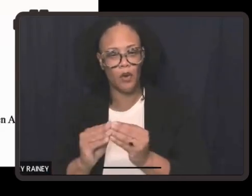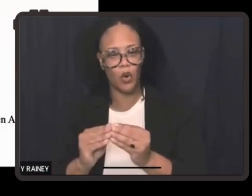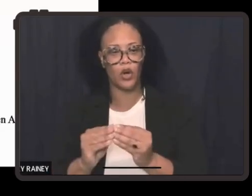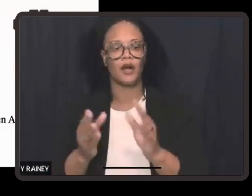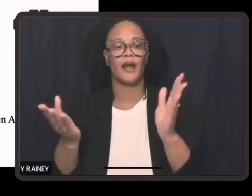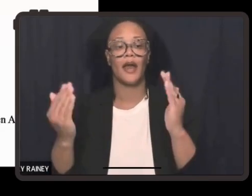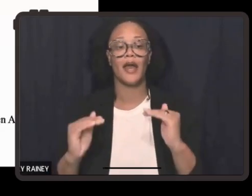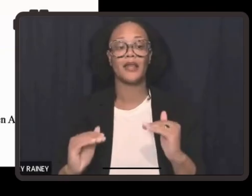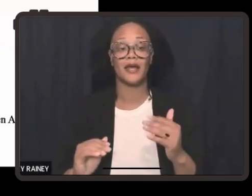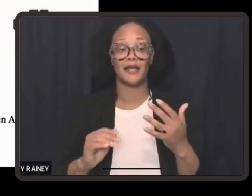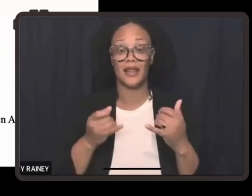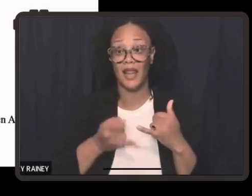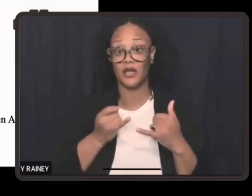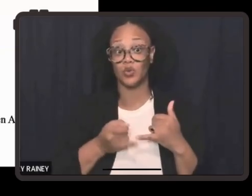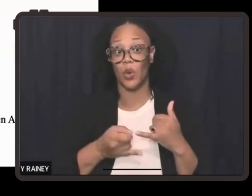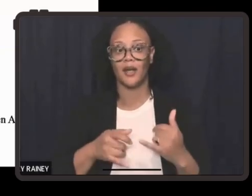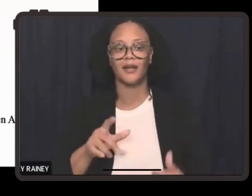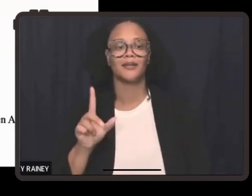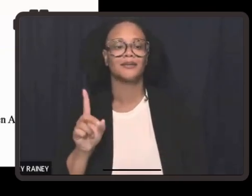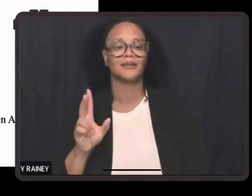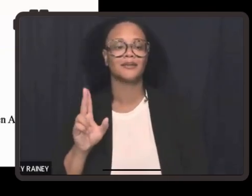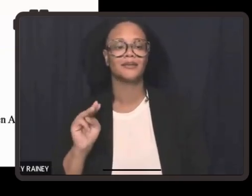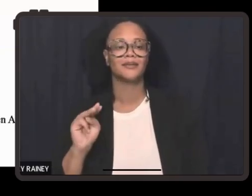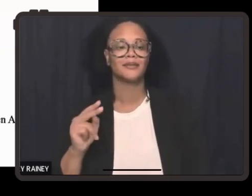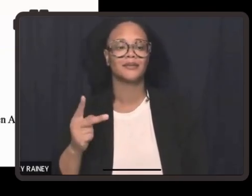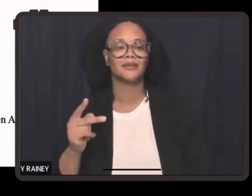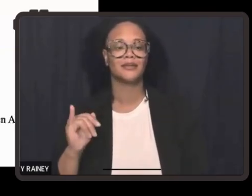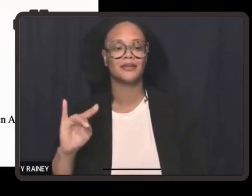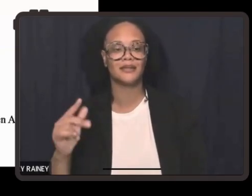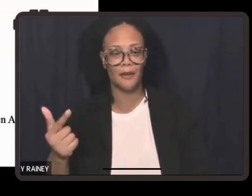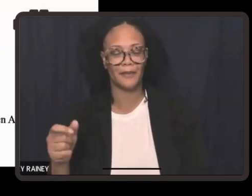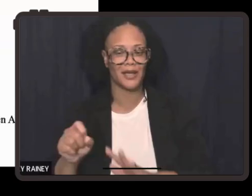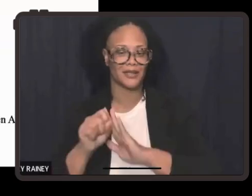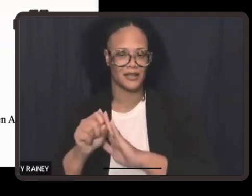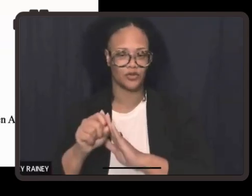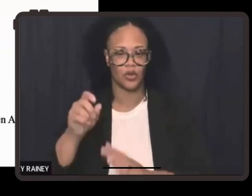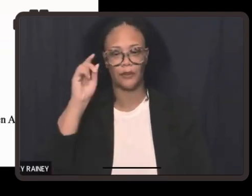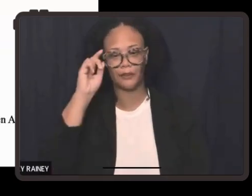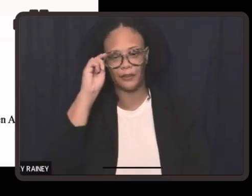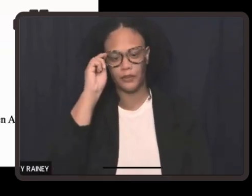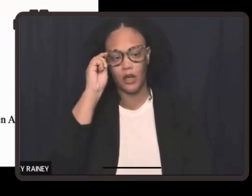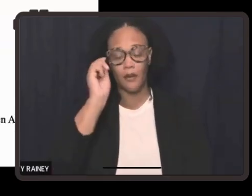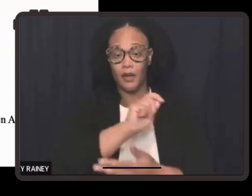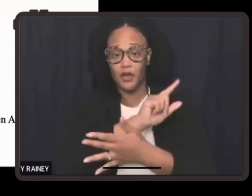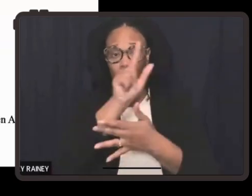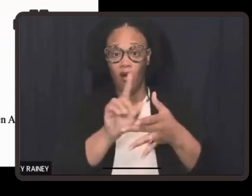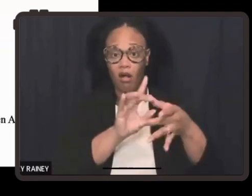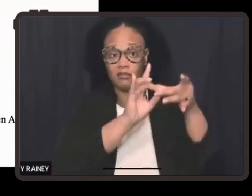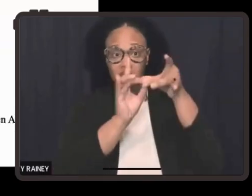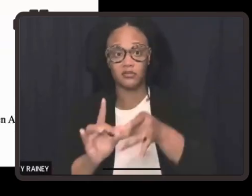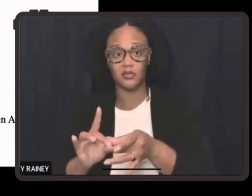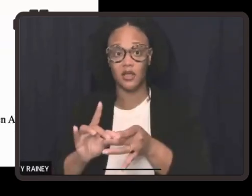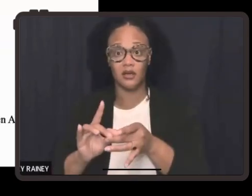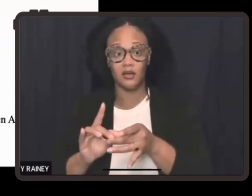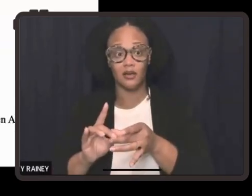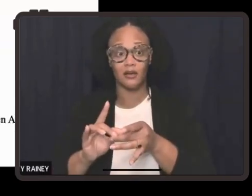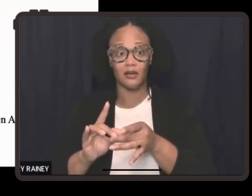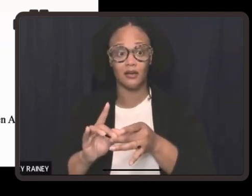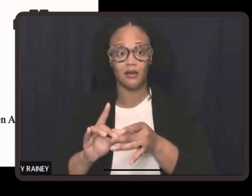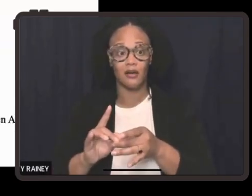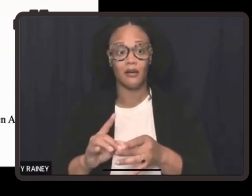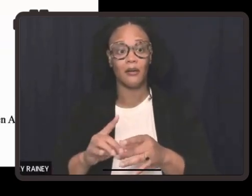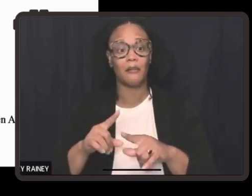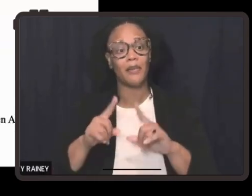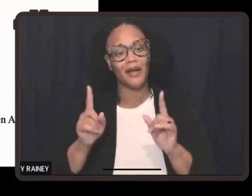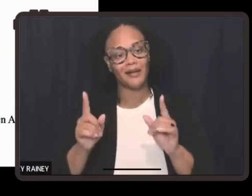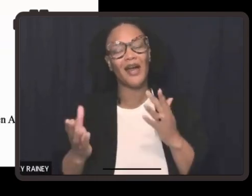in themselves. They all sort of tie in together, I think, with the one caveat that it's probably the vagus nerve that